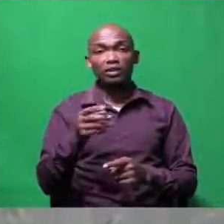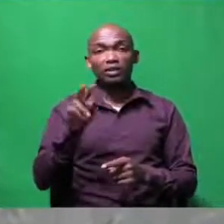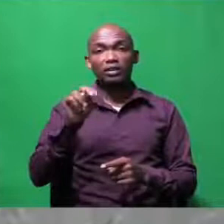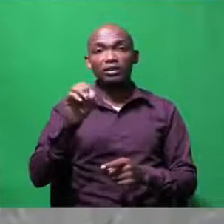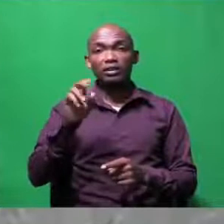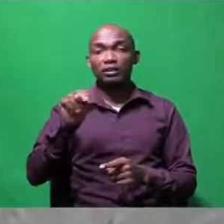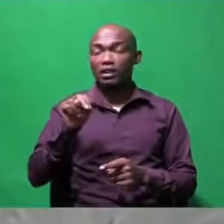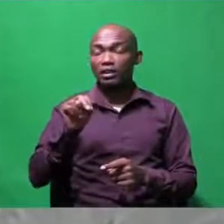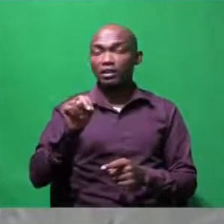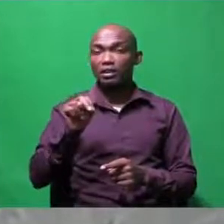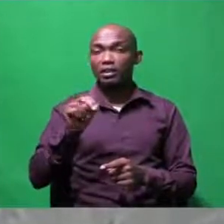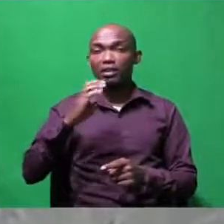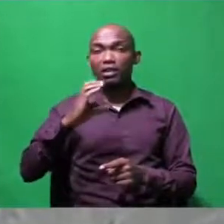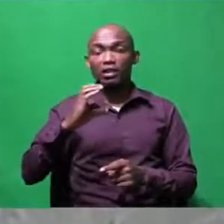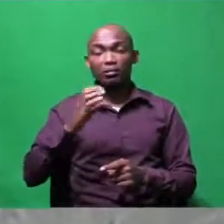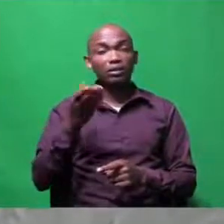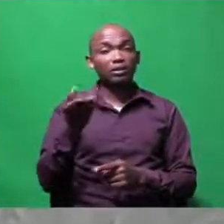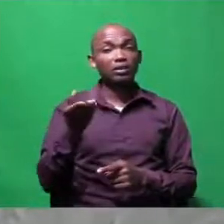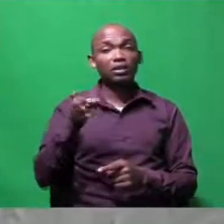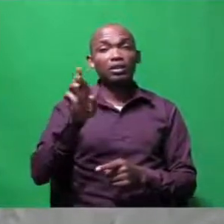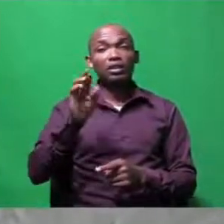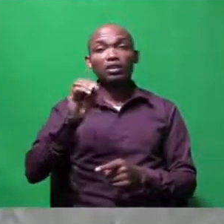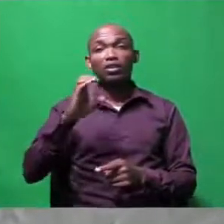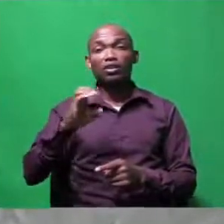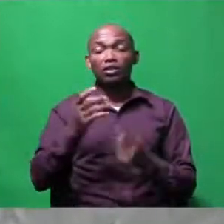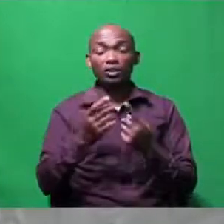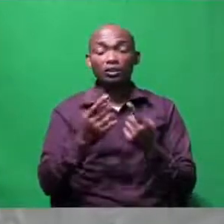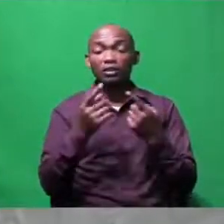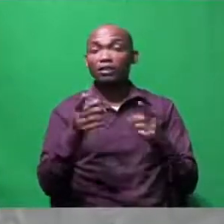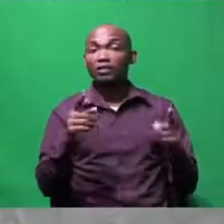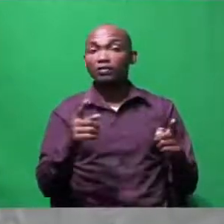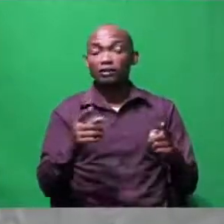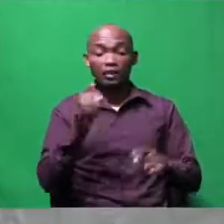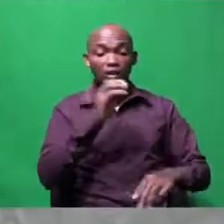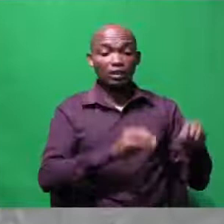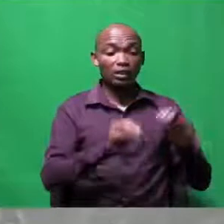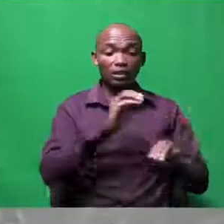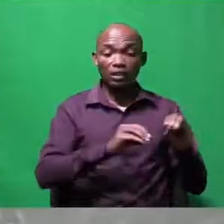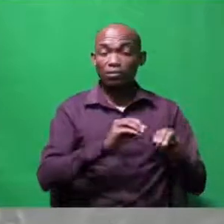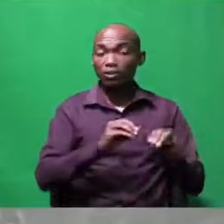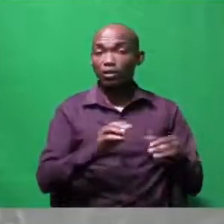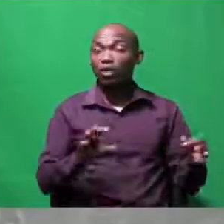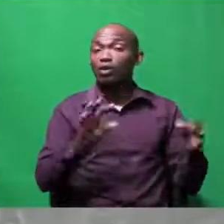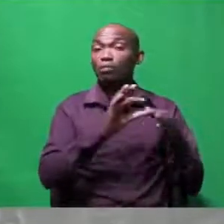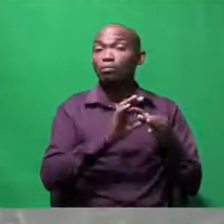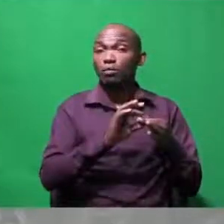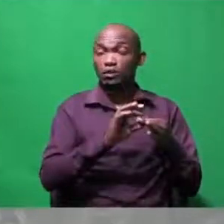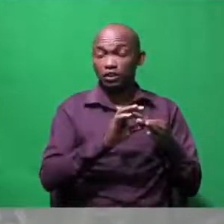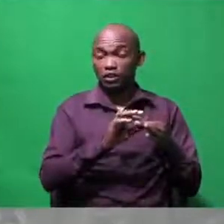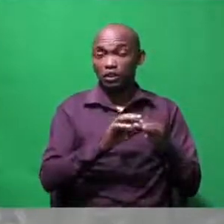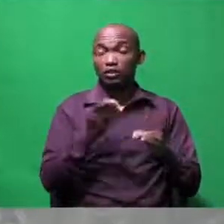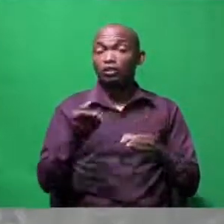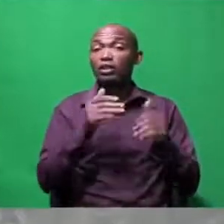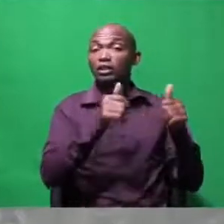non-carbon. So we can say the rock can be different in chemical composition, but due to